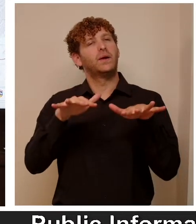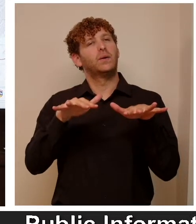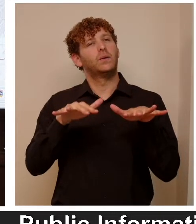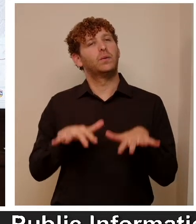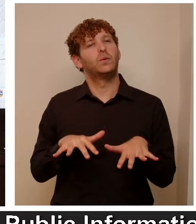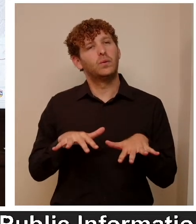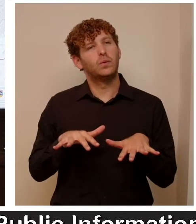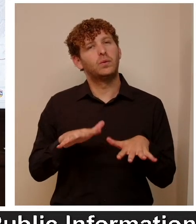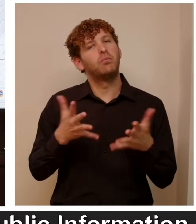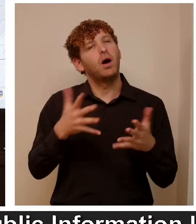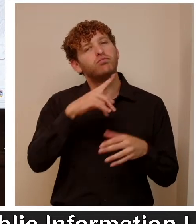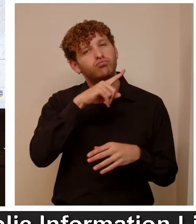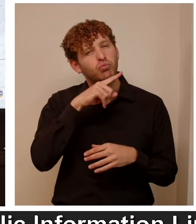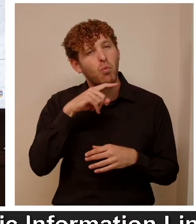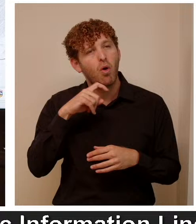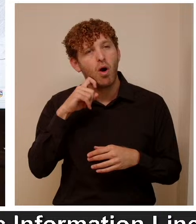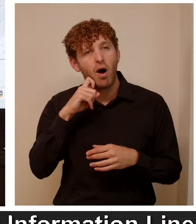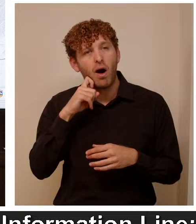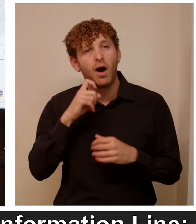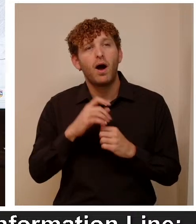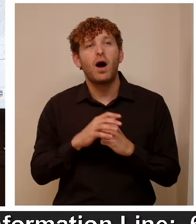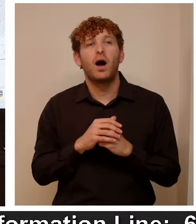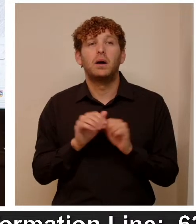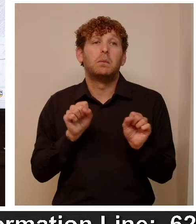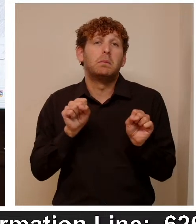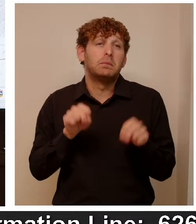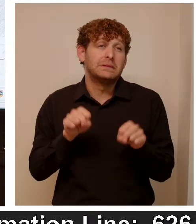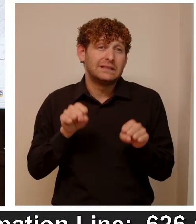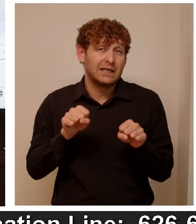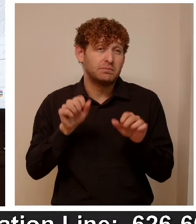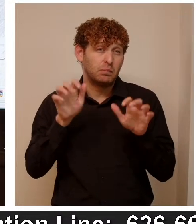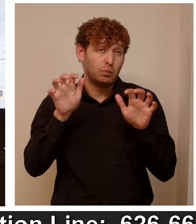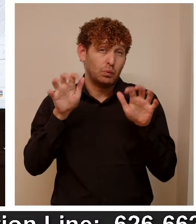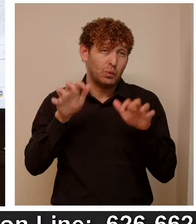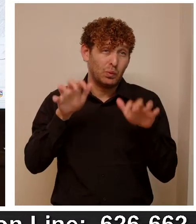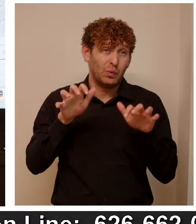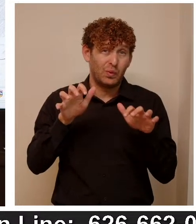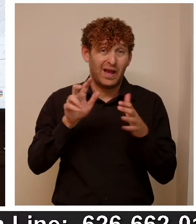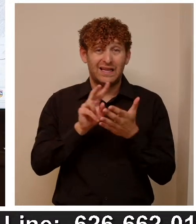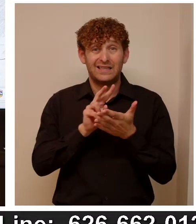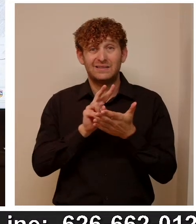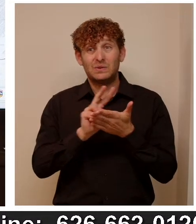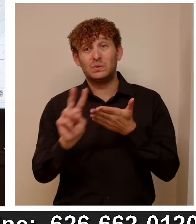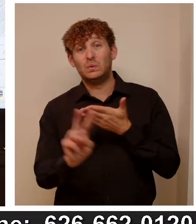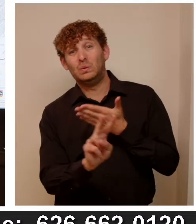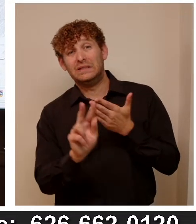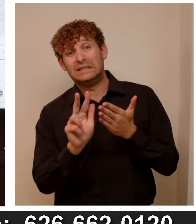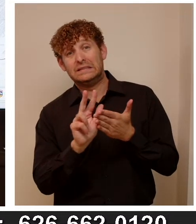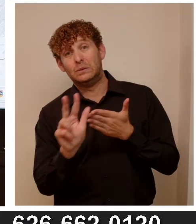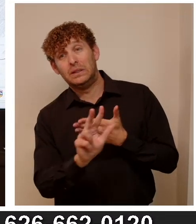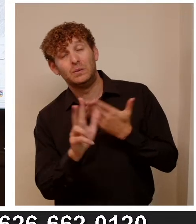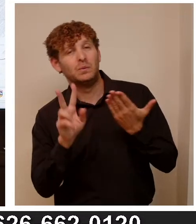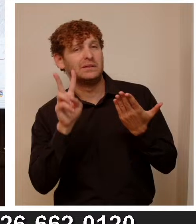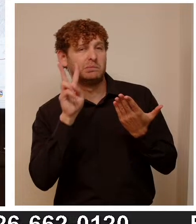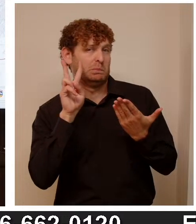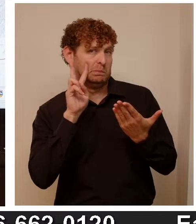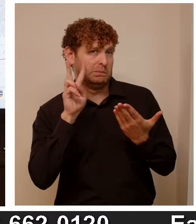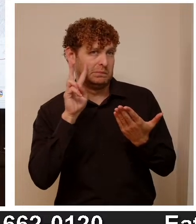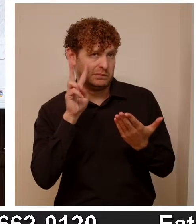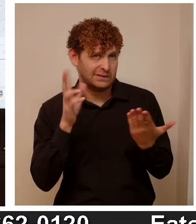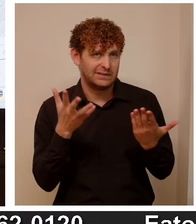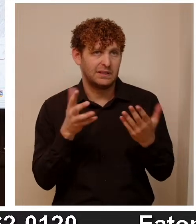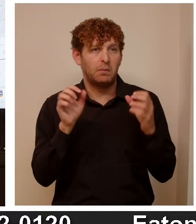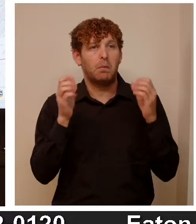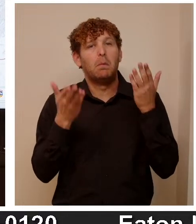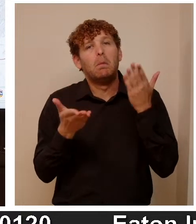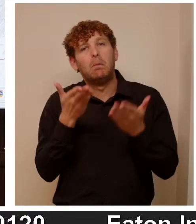We still don't see any real potential for rain within the next 2 weeks, but there is increasing potential around the end of the month. It doesn't